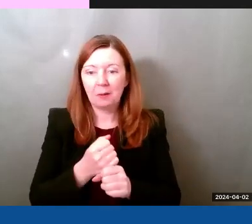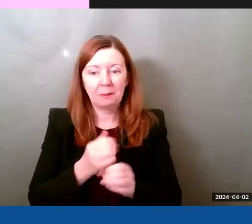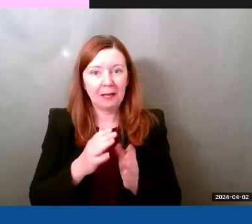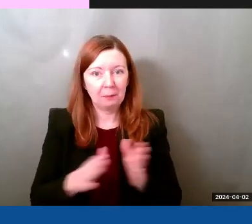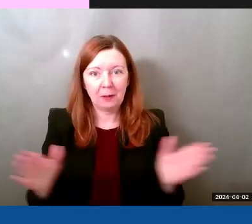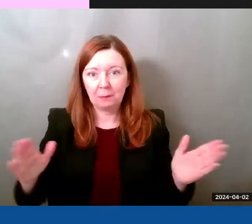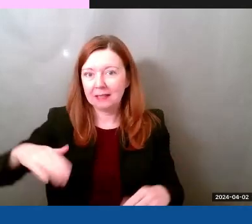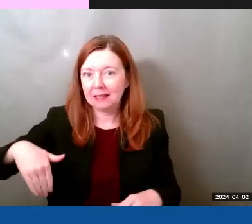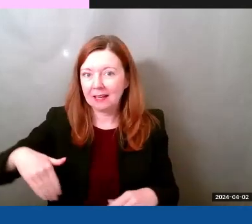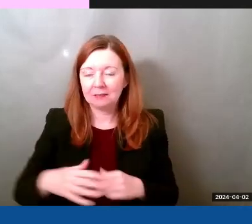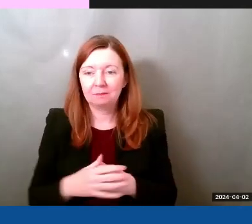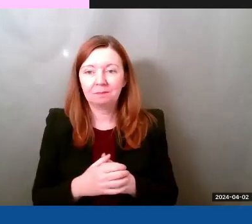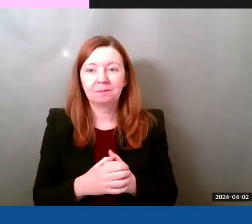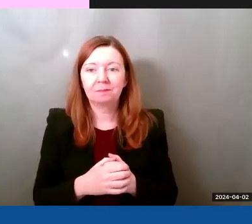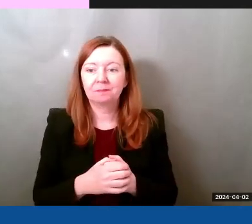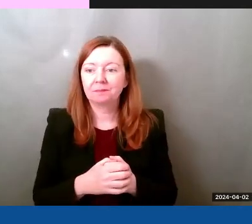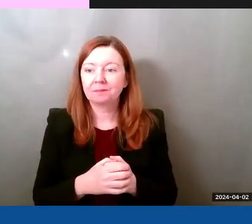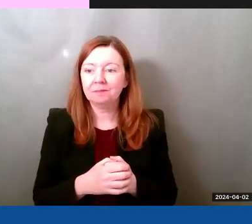public yet.